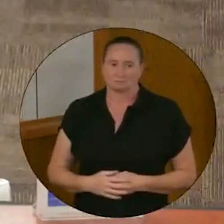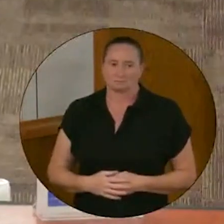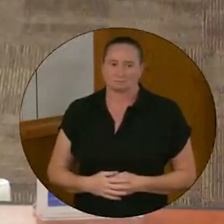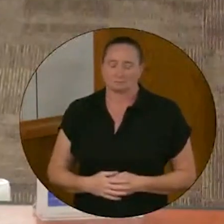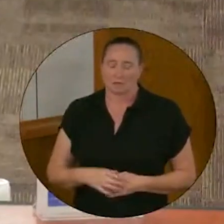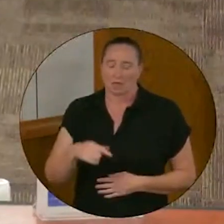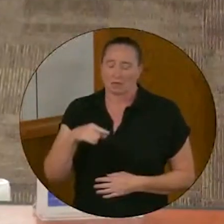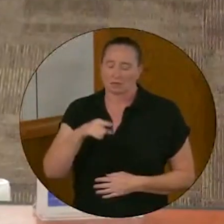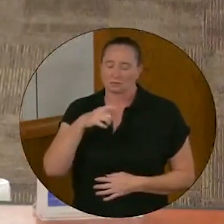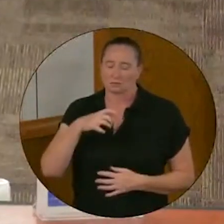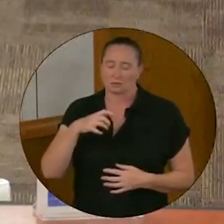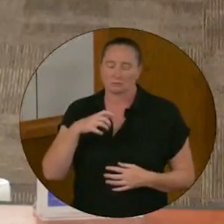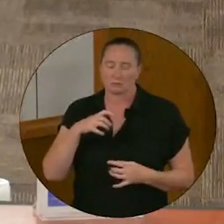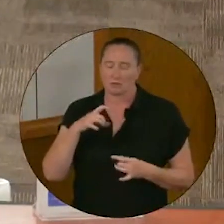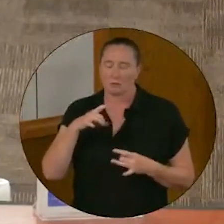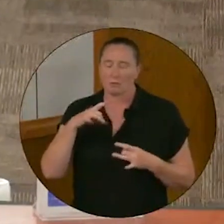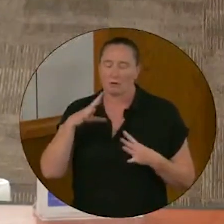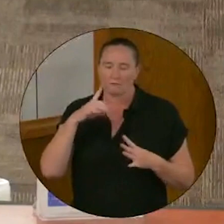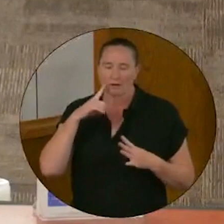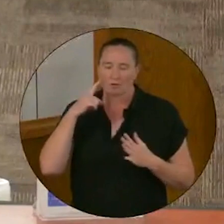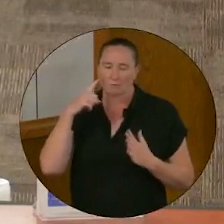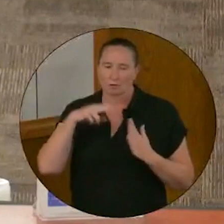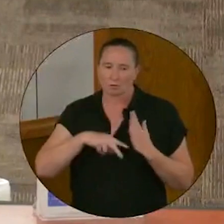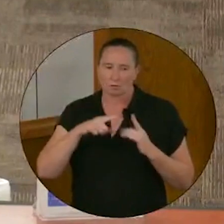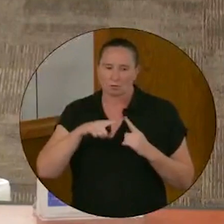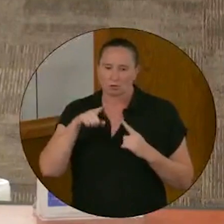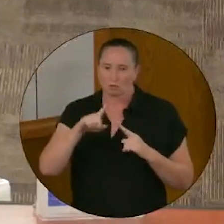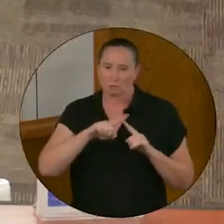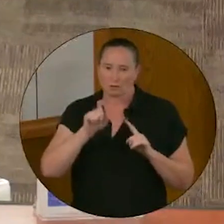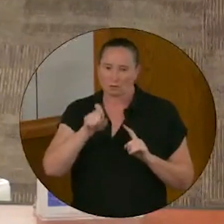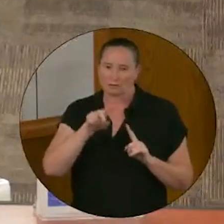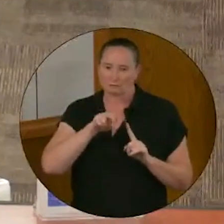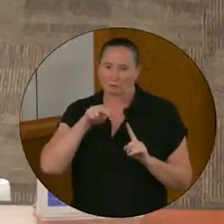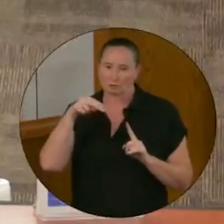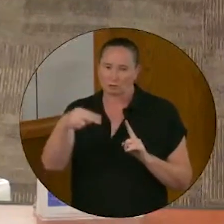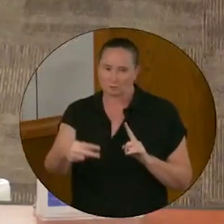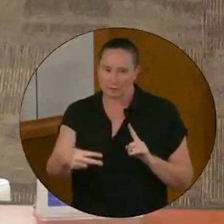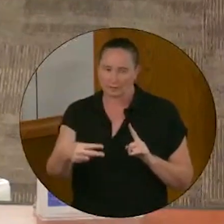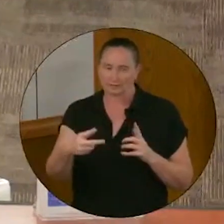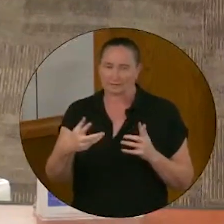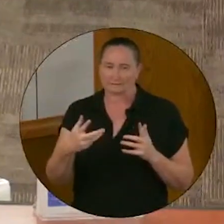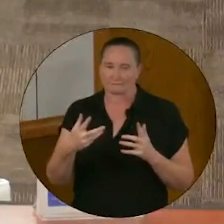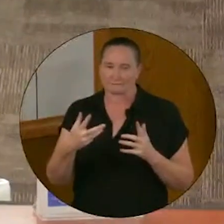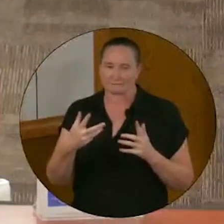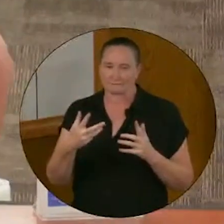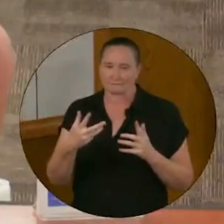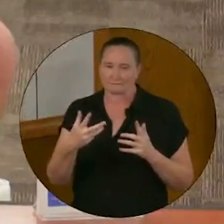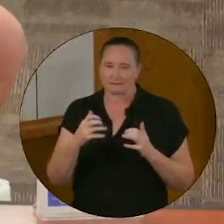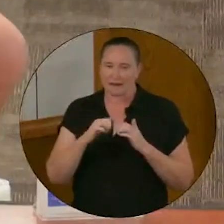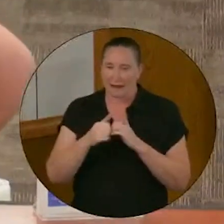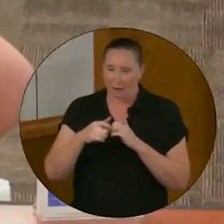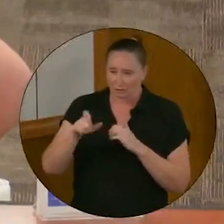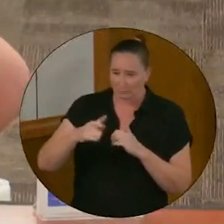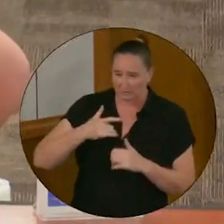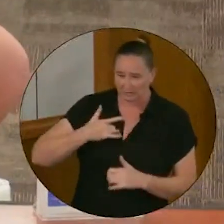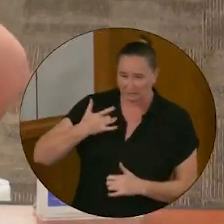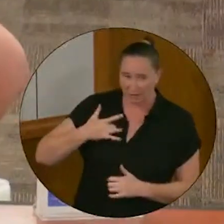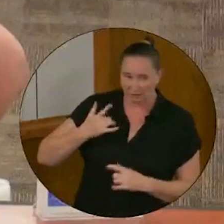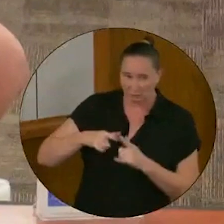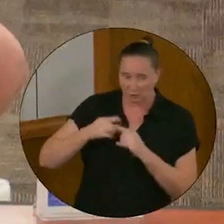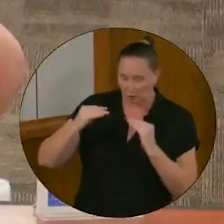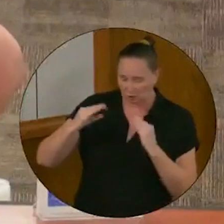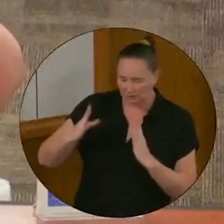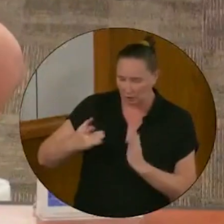This will be horrifying for me to read to you, but that will give you perspective on how she must have felt when her